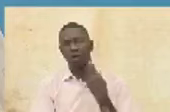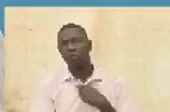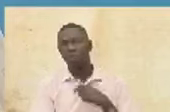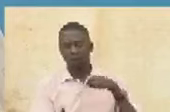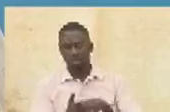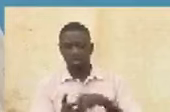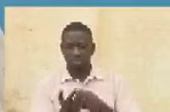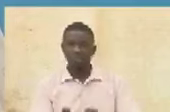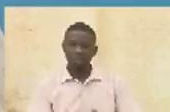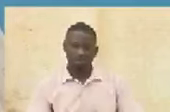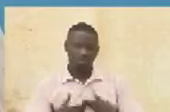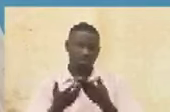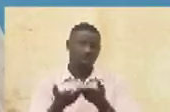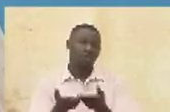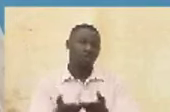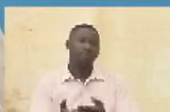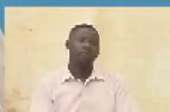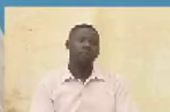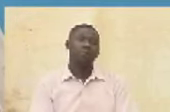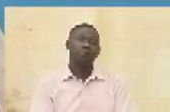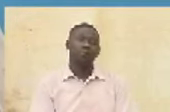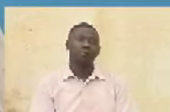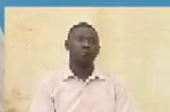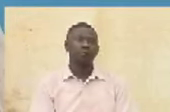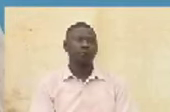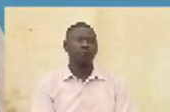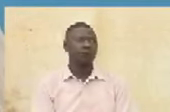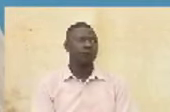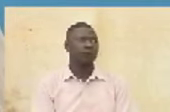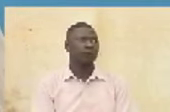This is how I sent my groundnuts to the alkali.